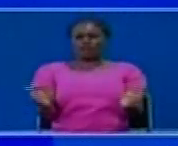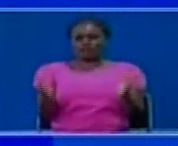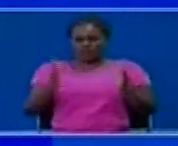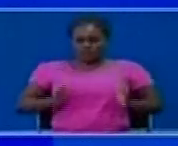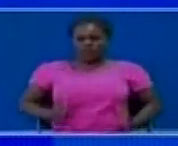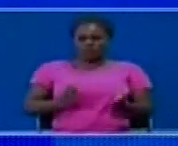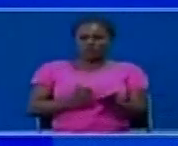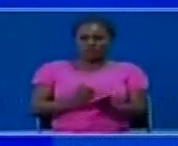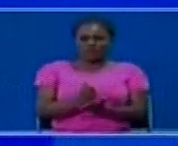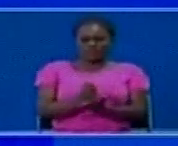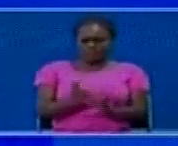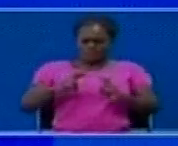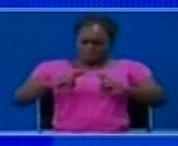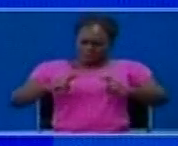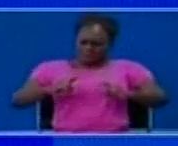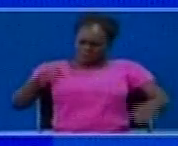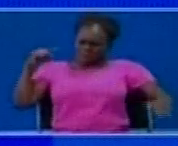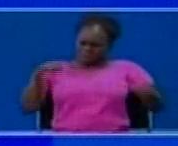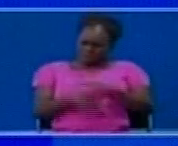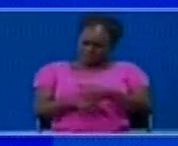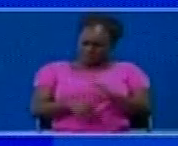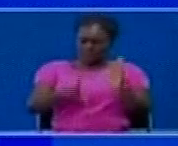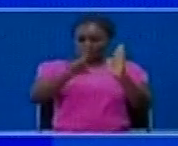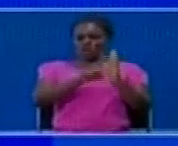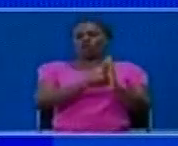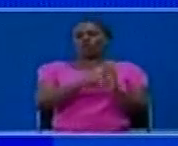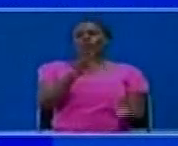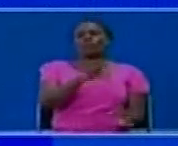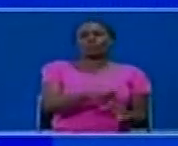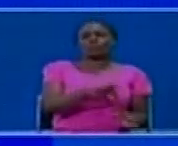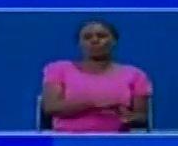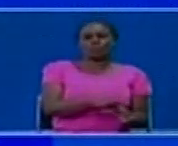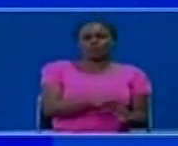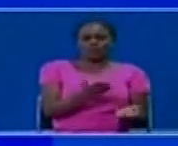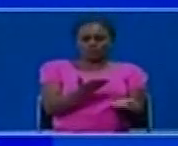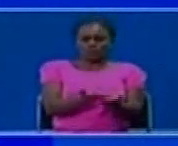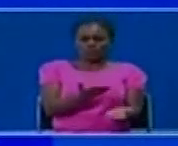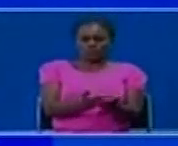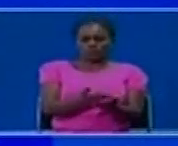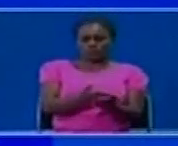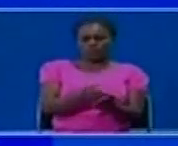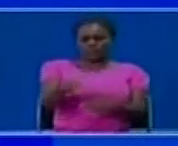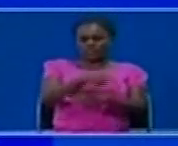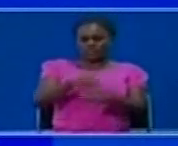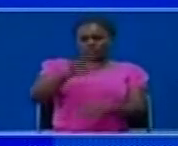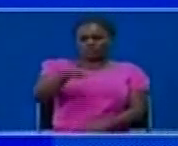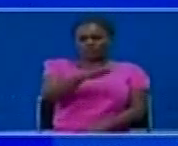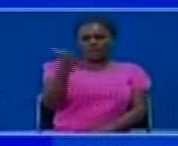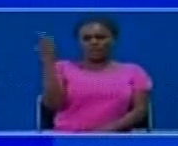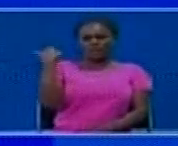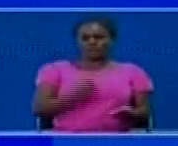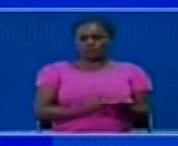Rights to scrutinize the contentious amendments to the election laws that were passed by the National Assembly last